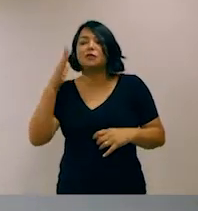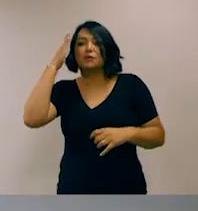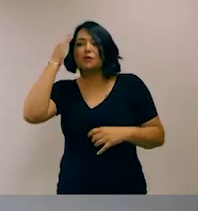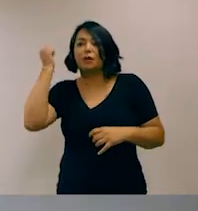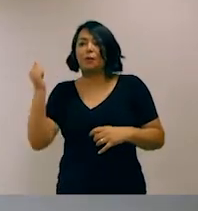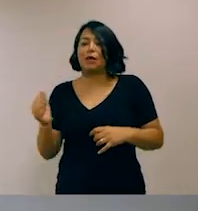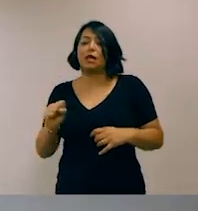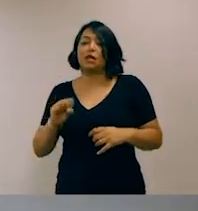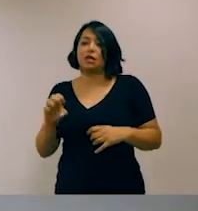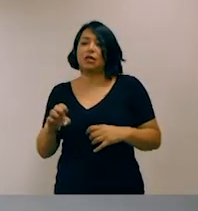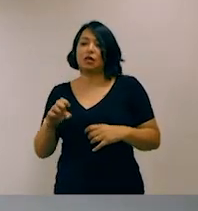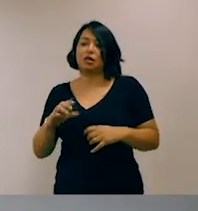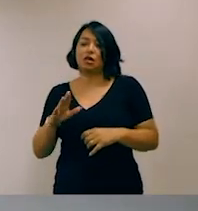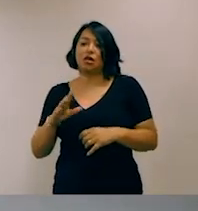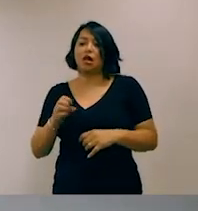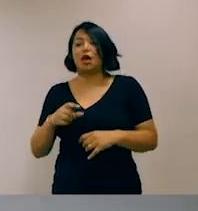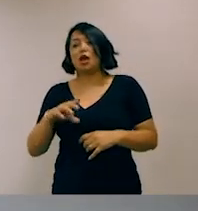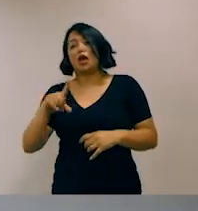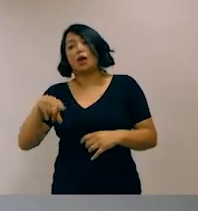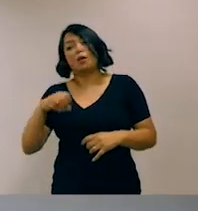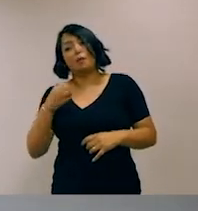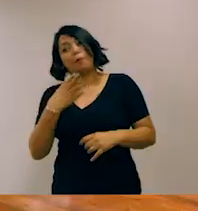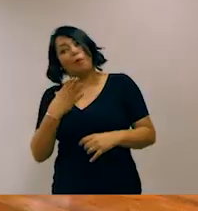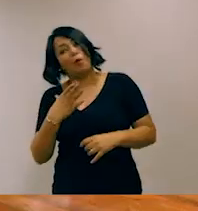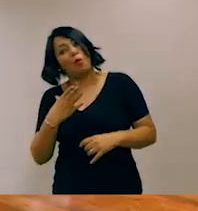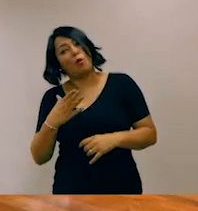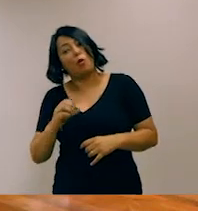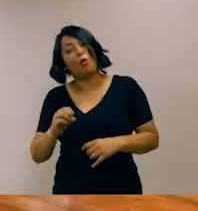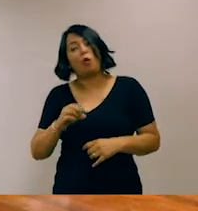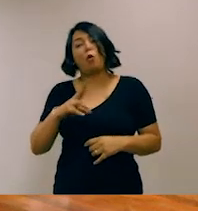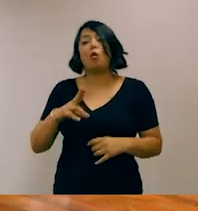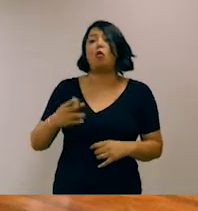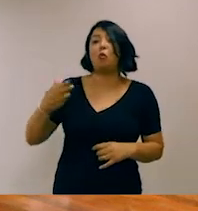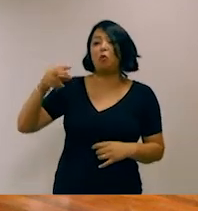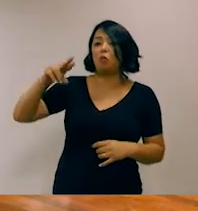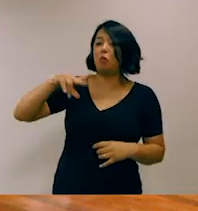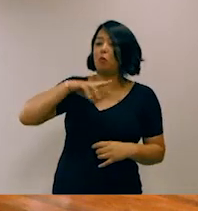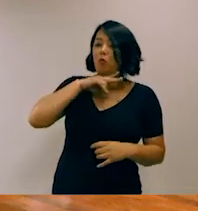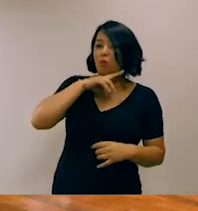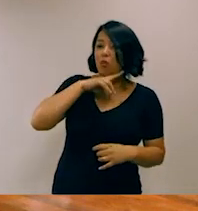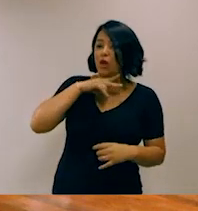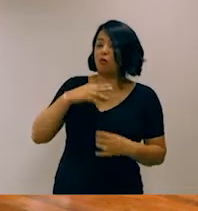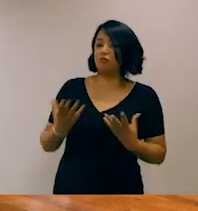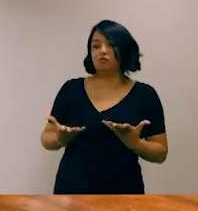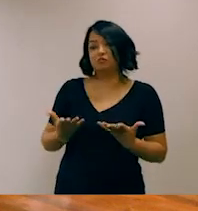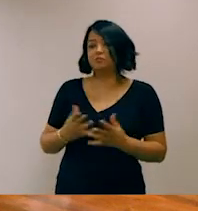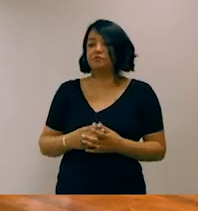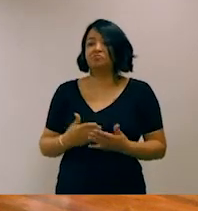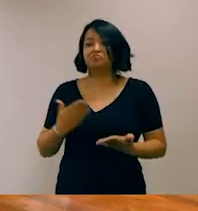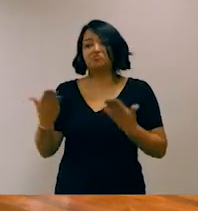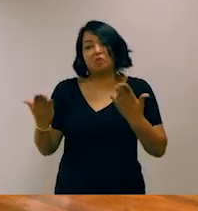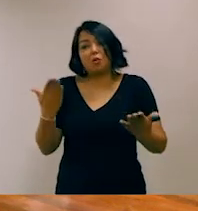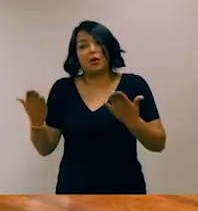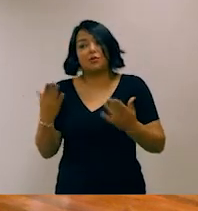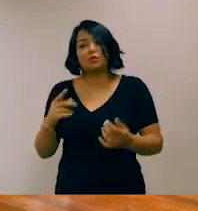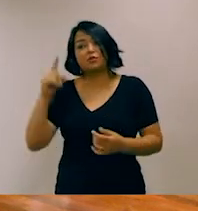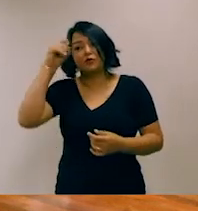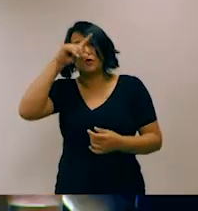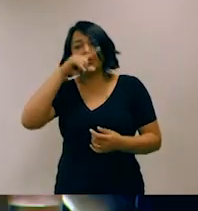I don't have a way to measure how good this process was. Now, a question regarding the